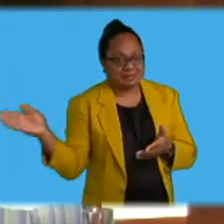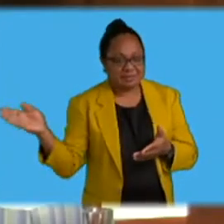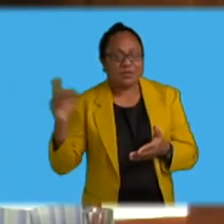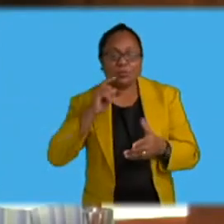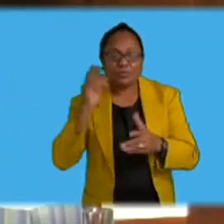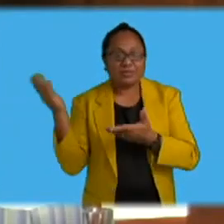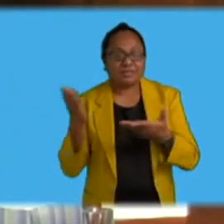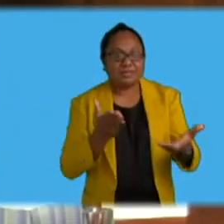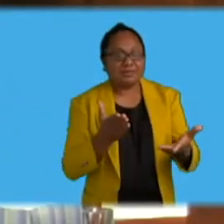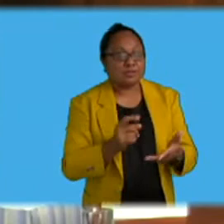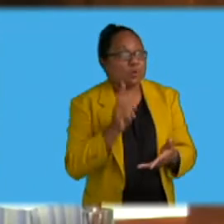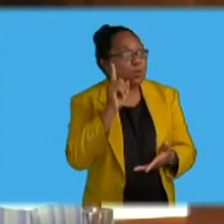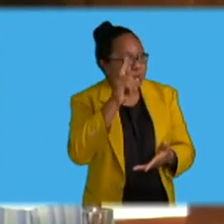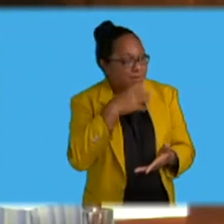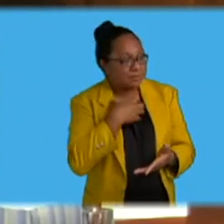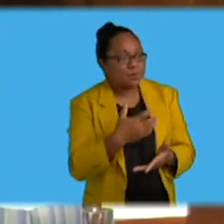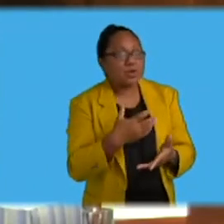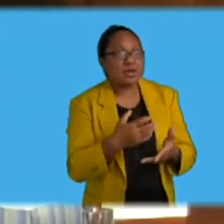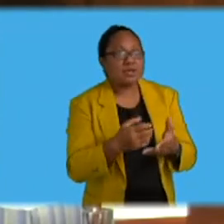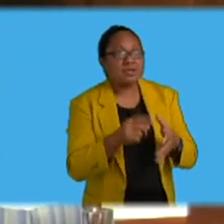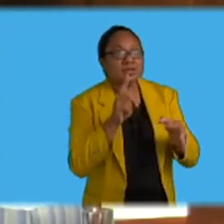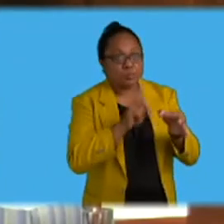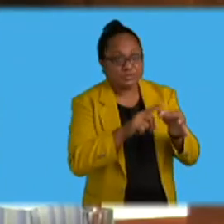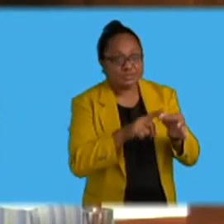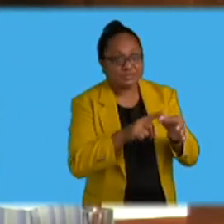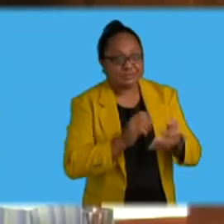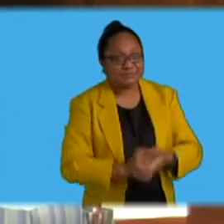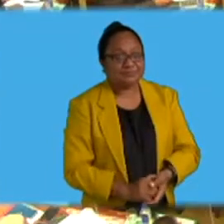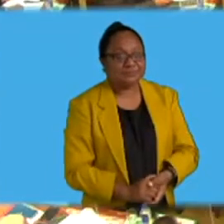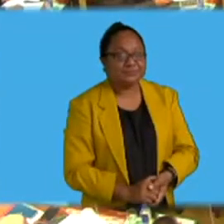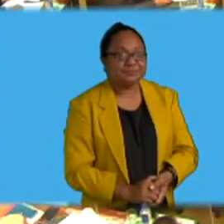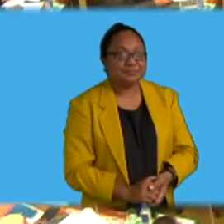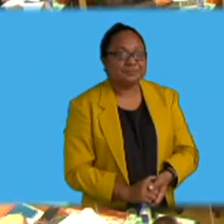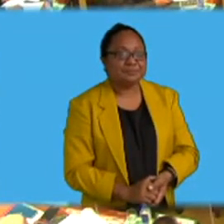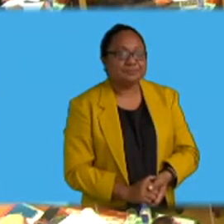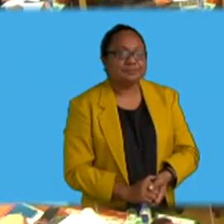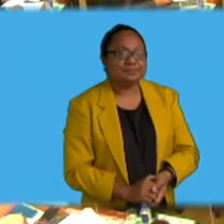supplementary question, and I invite the Honorable Rocky Liraki to have that.